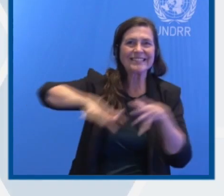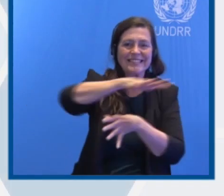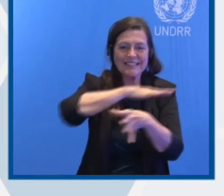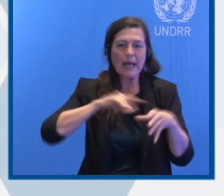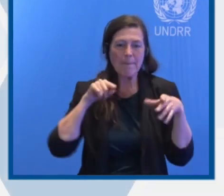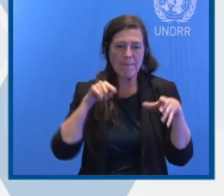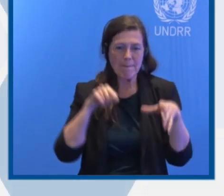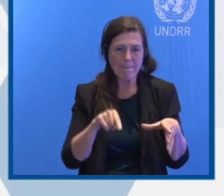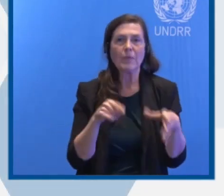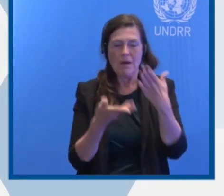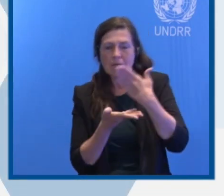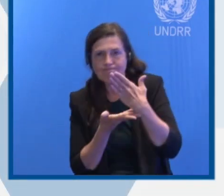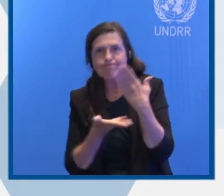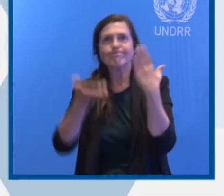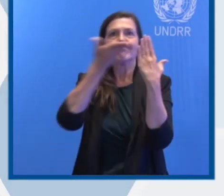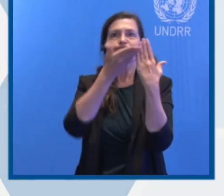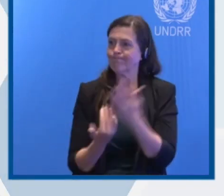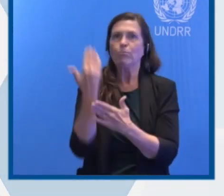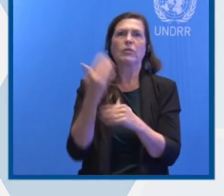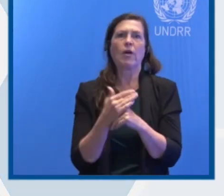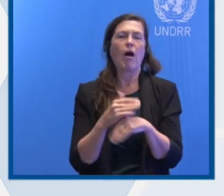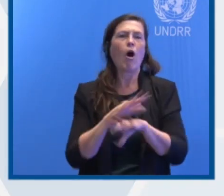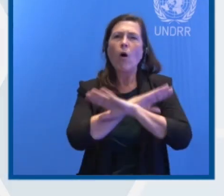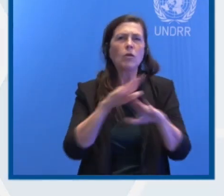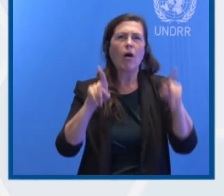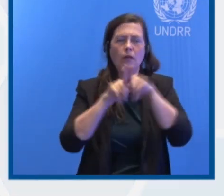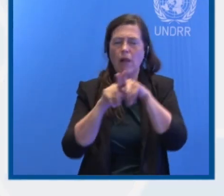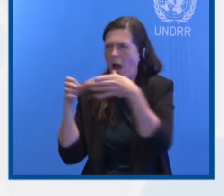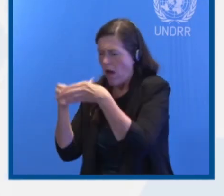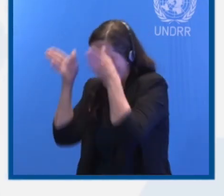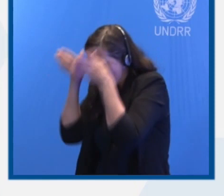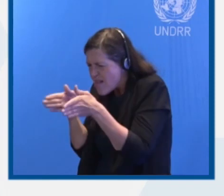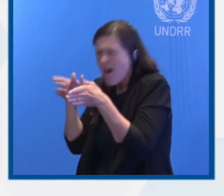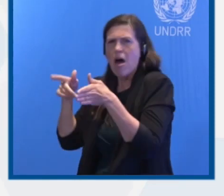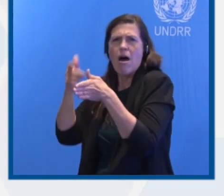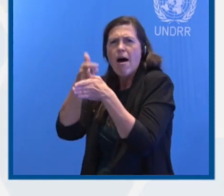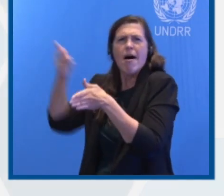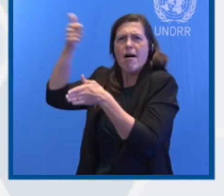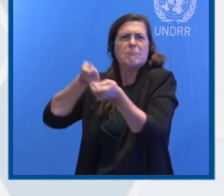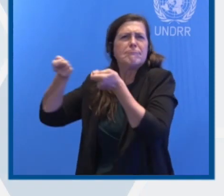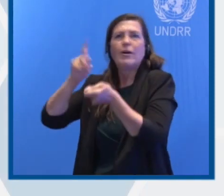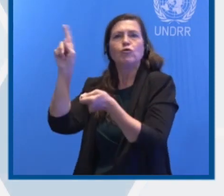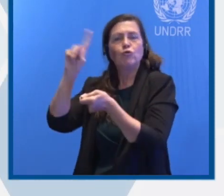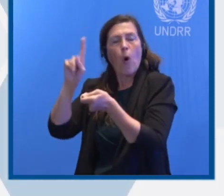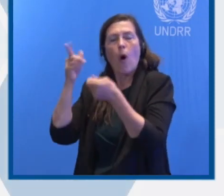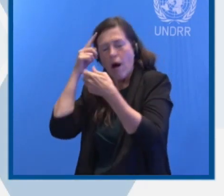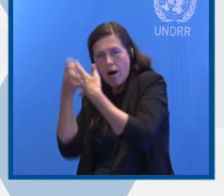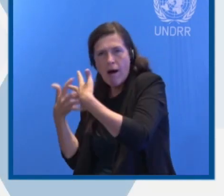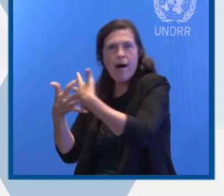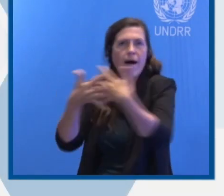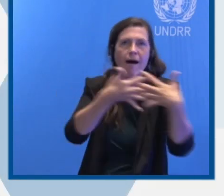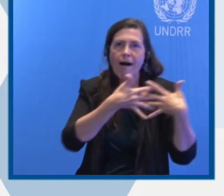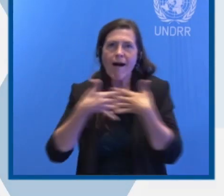as run by some narrow authorities, but a shared responsibilities, infrastructure investments that are